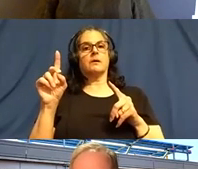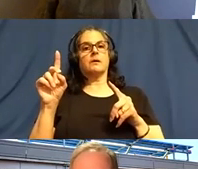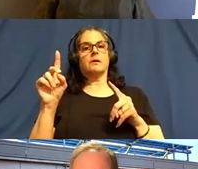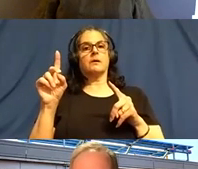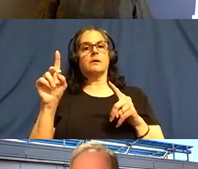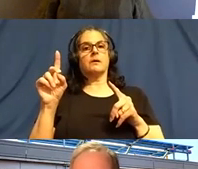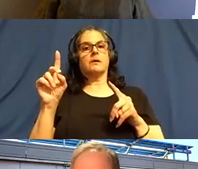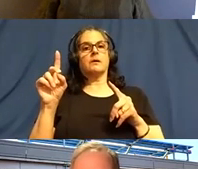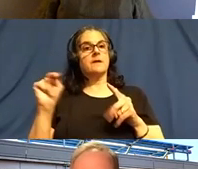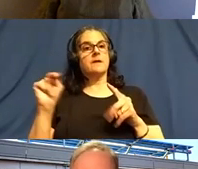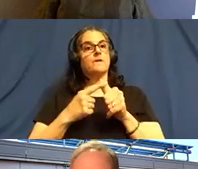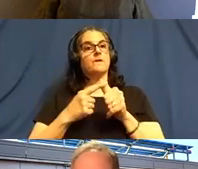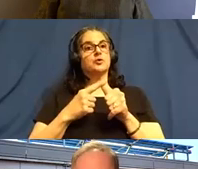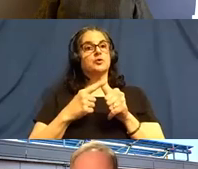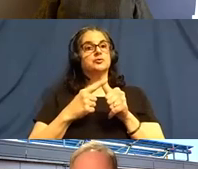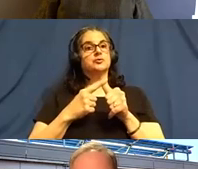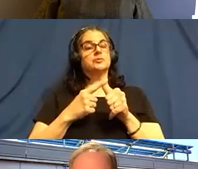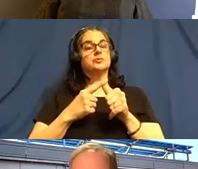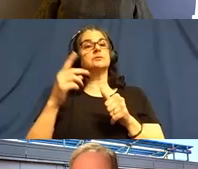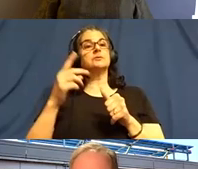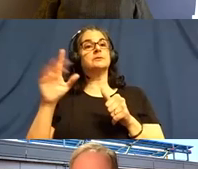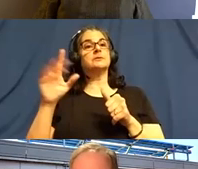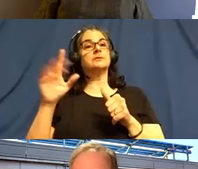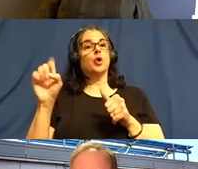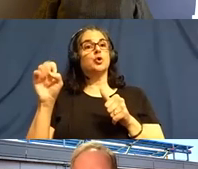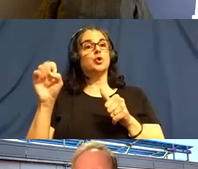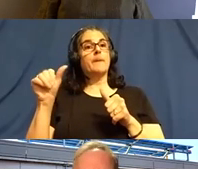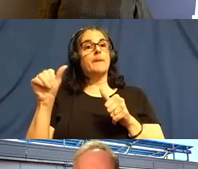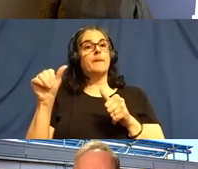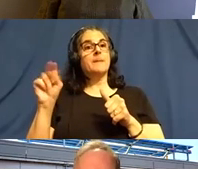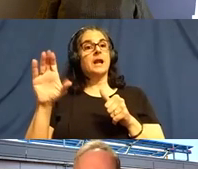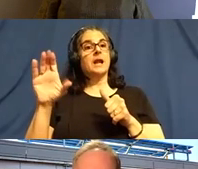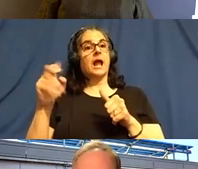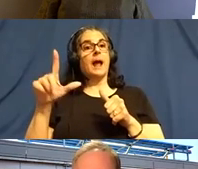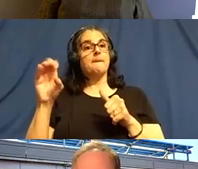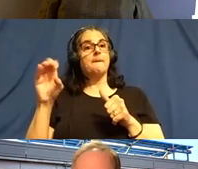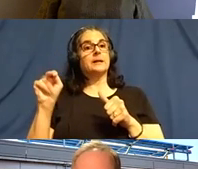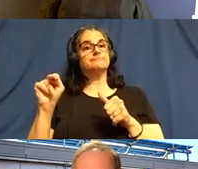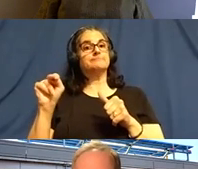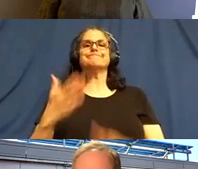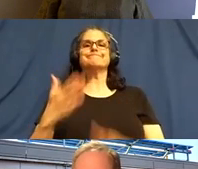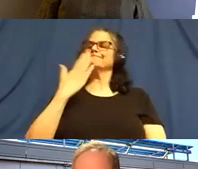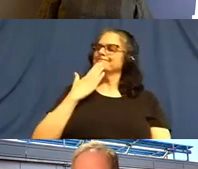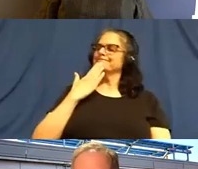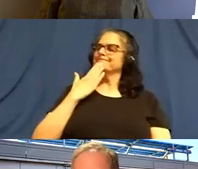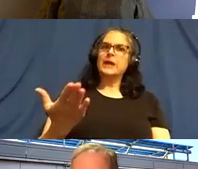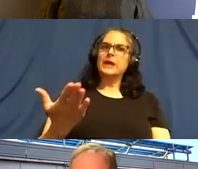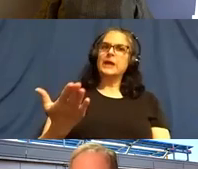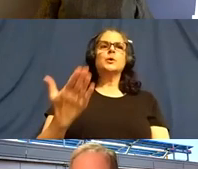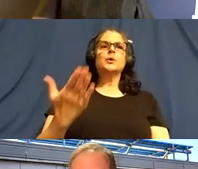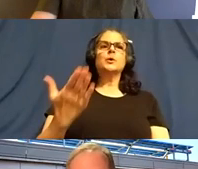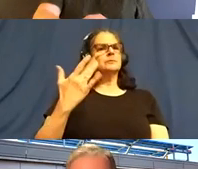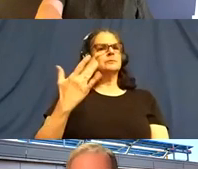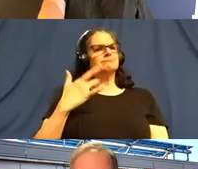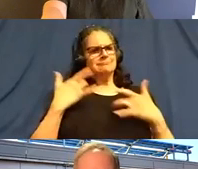Thank you. And welcome everyone. This is some very, very exciting times. I am